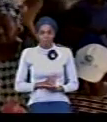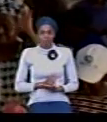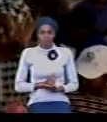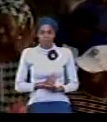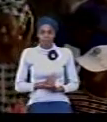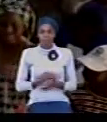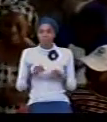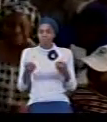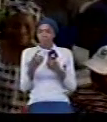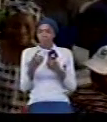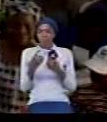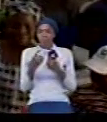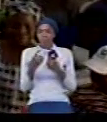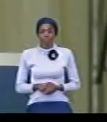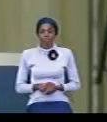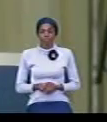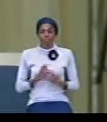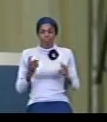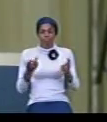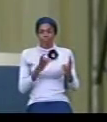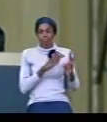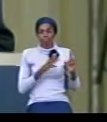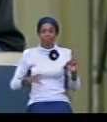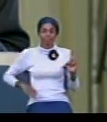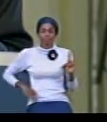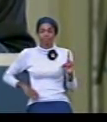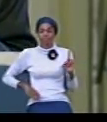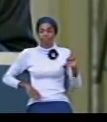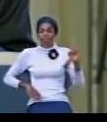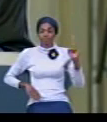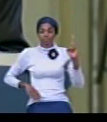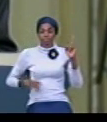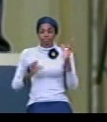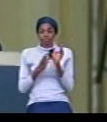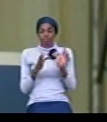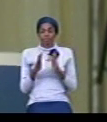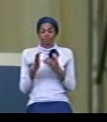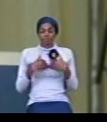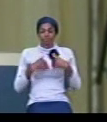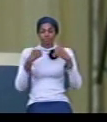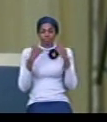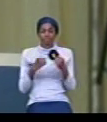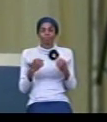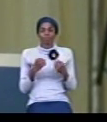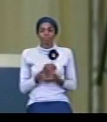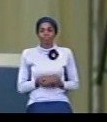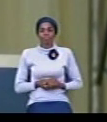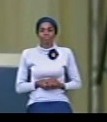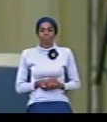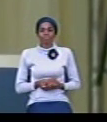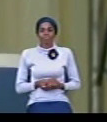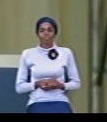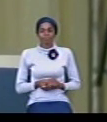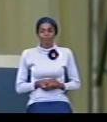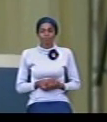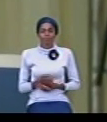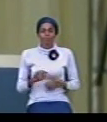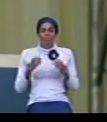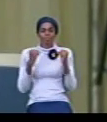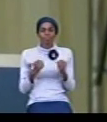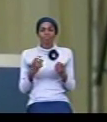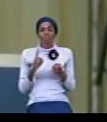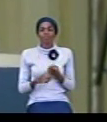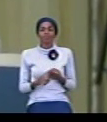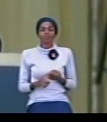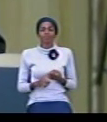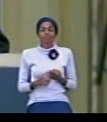How many of us have been Christ Jesus has the power to forgive, the power to quicken whom he will and